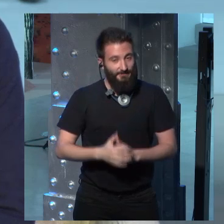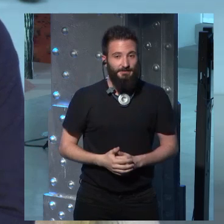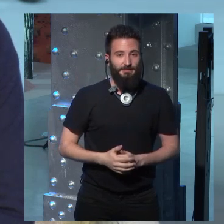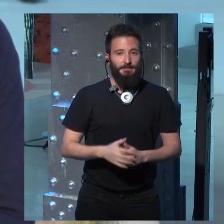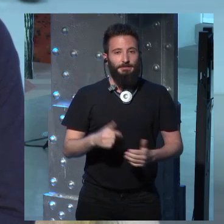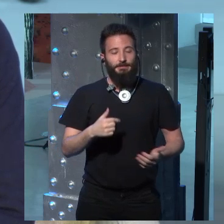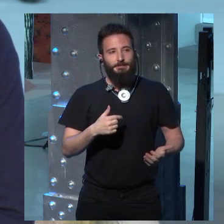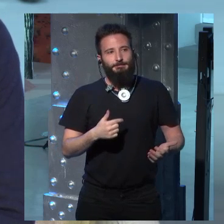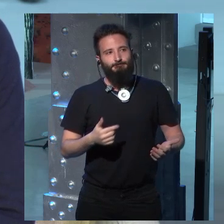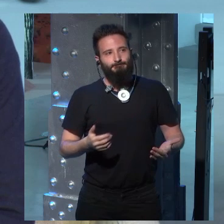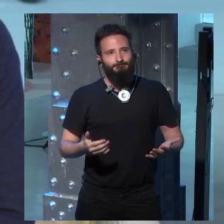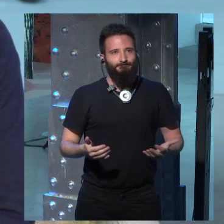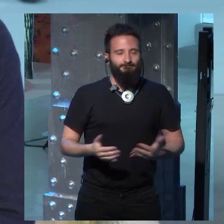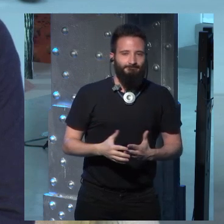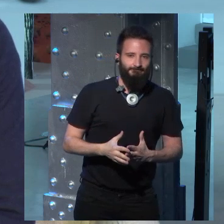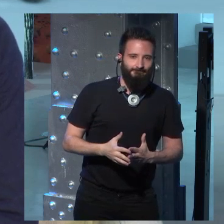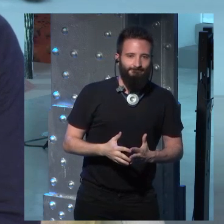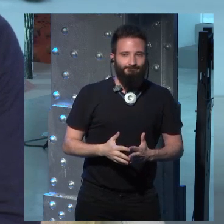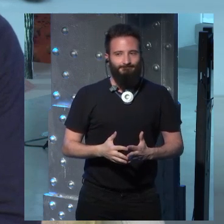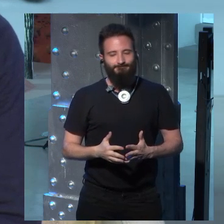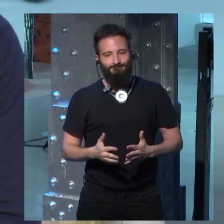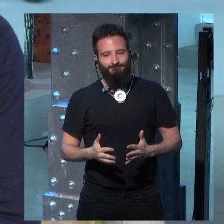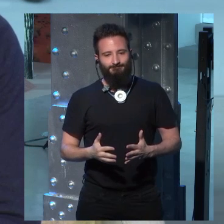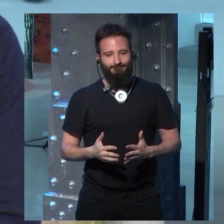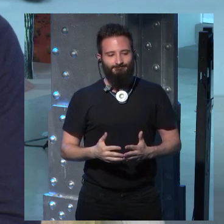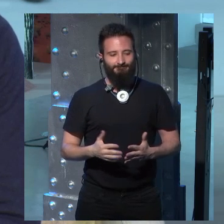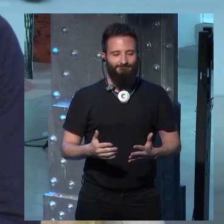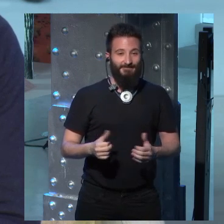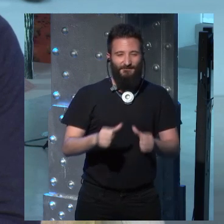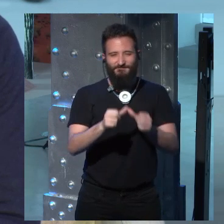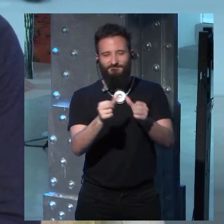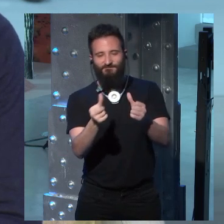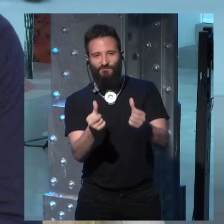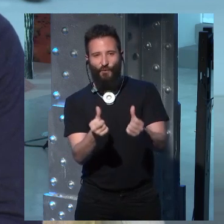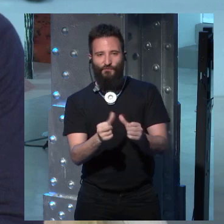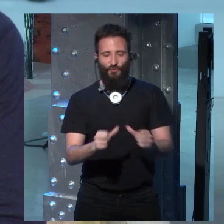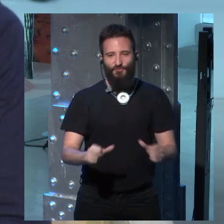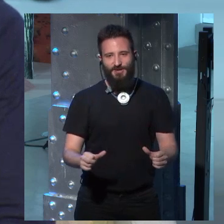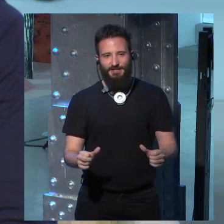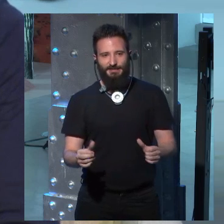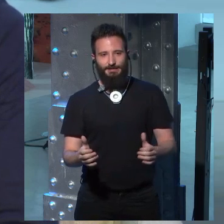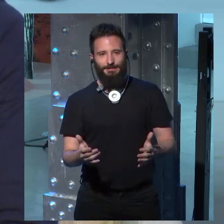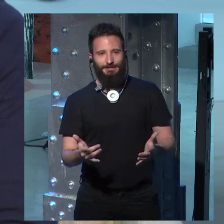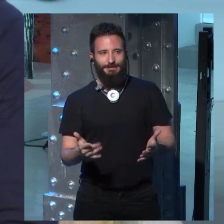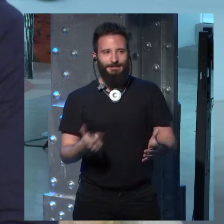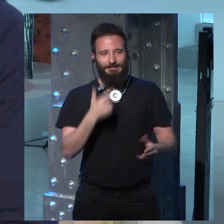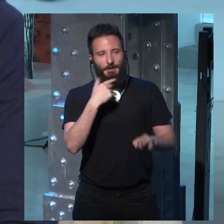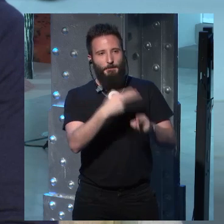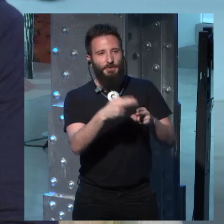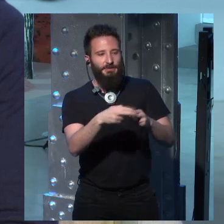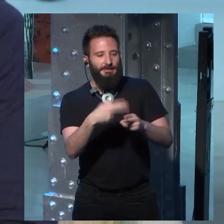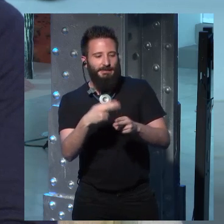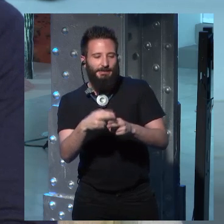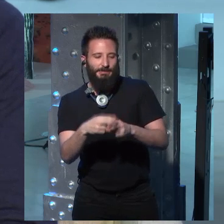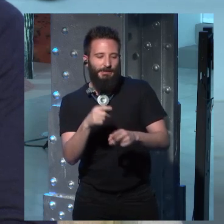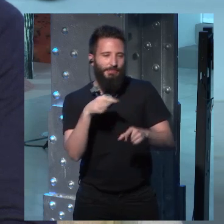I guess they've both always been cursed and run down, but I don't know. What do you mean?